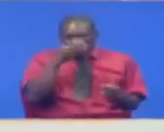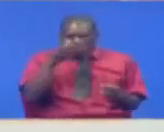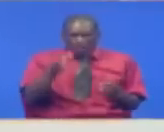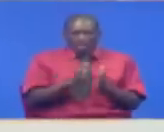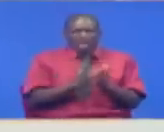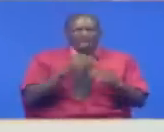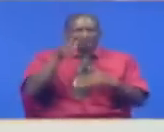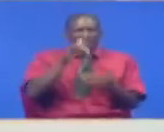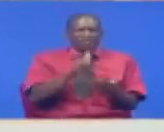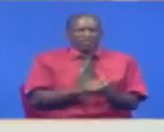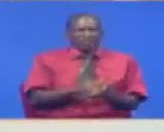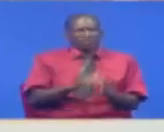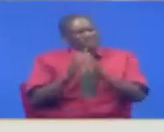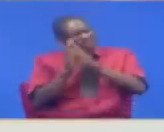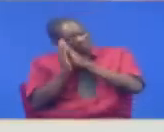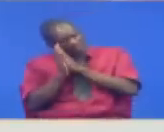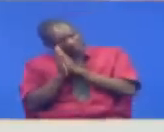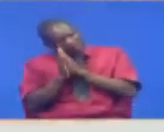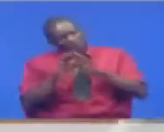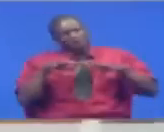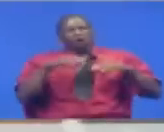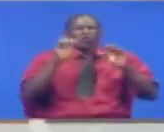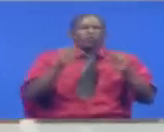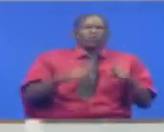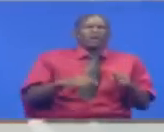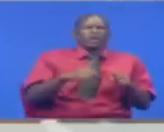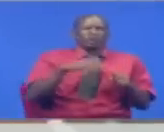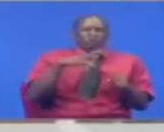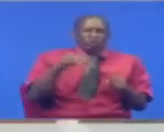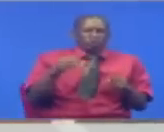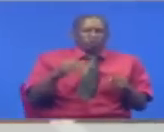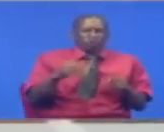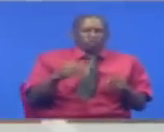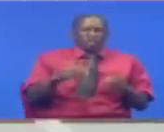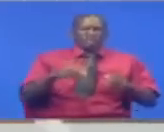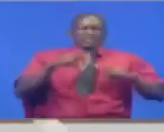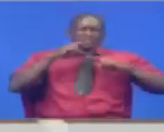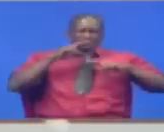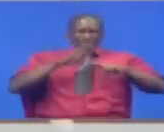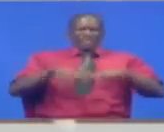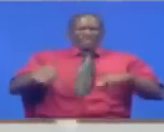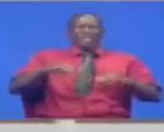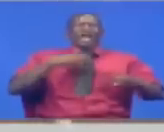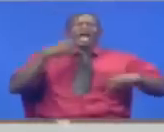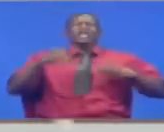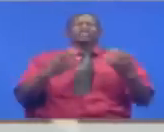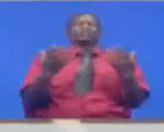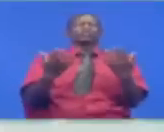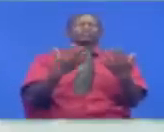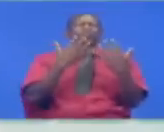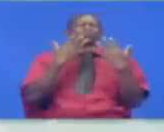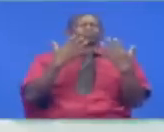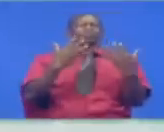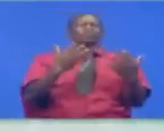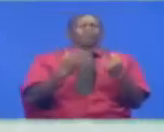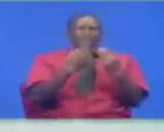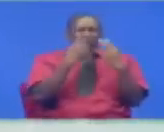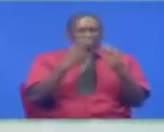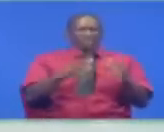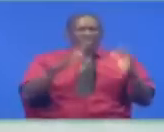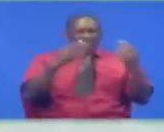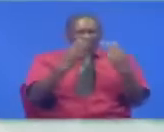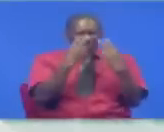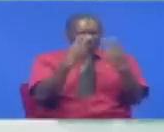go and take a nap, or you could just go to the open lounge area and enjoy the breeze as you take in the glory of the great view of